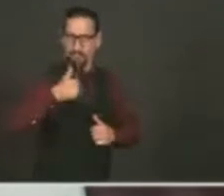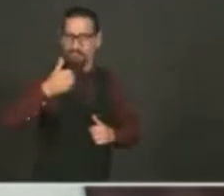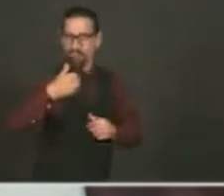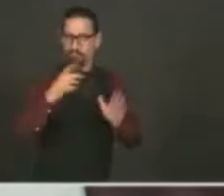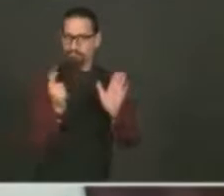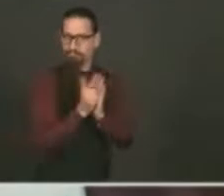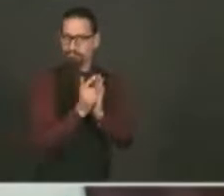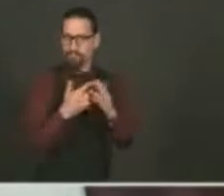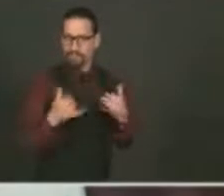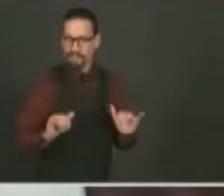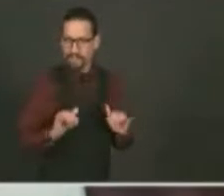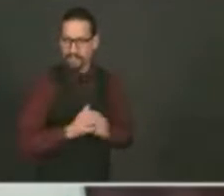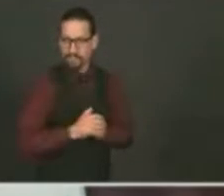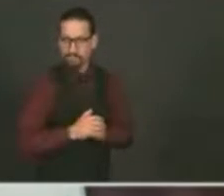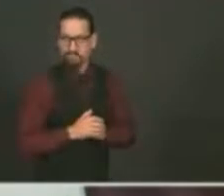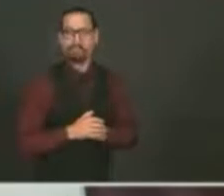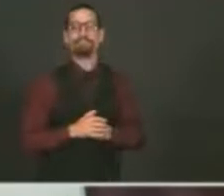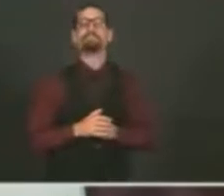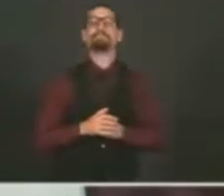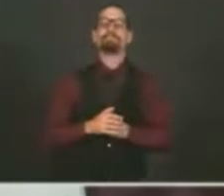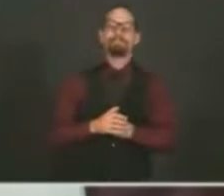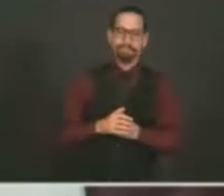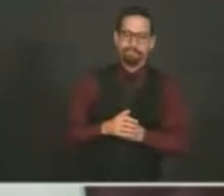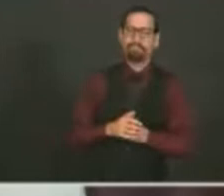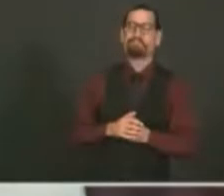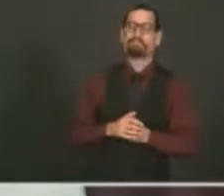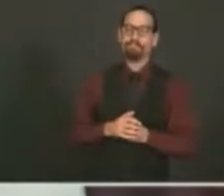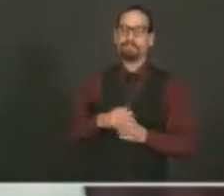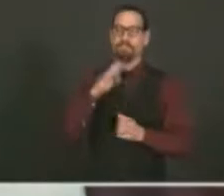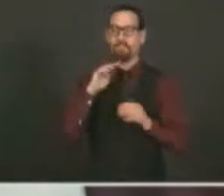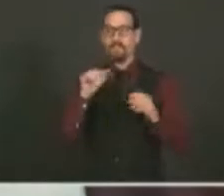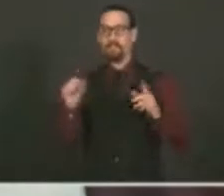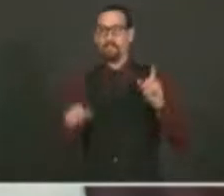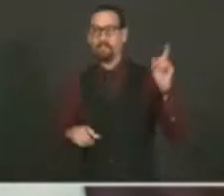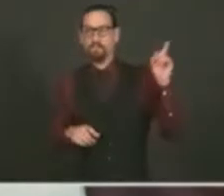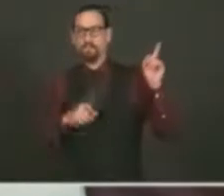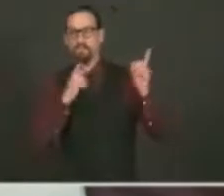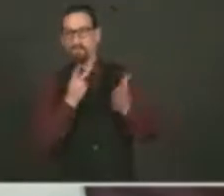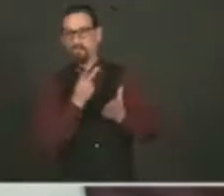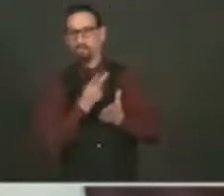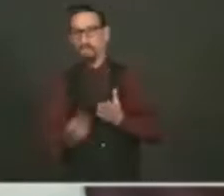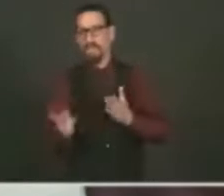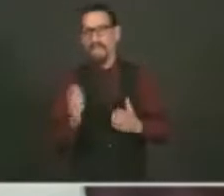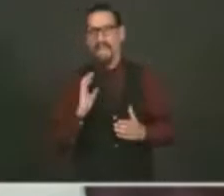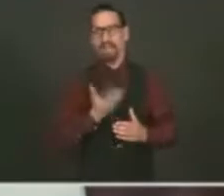By the way, they fail their own test. They would be on their own travel test. They'd be on their own travel list.